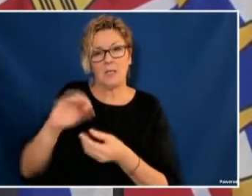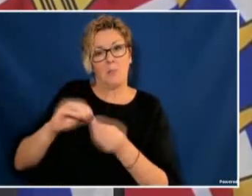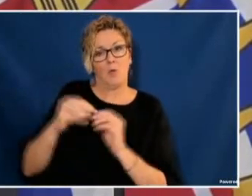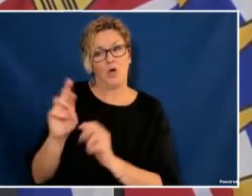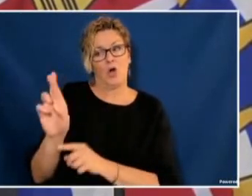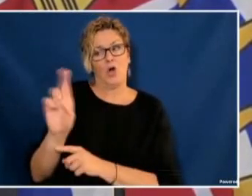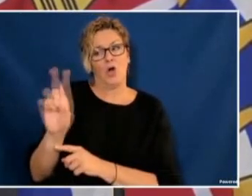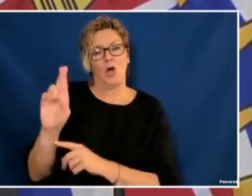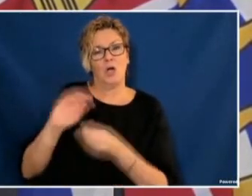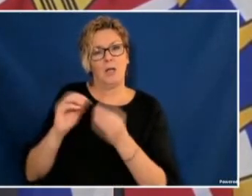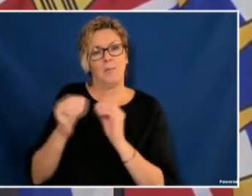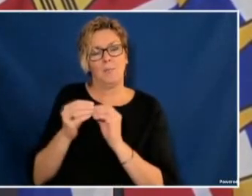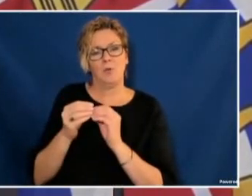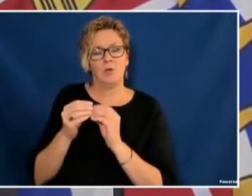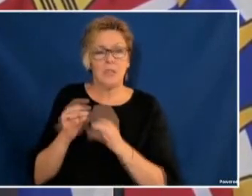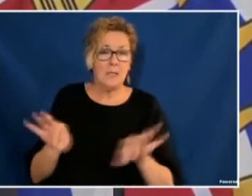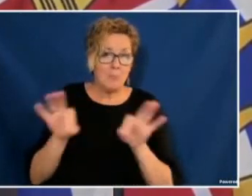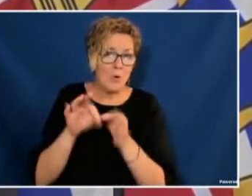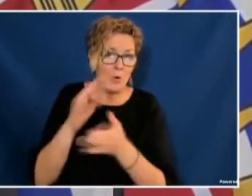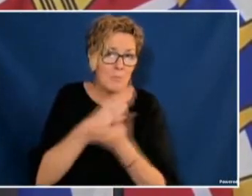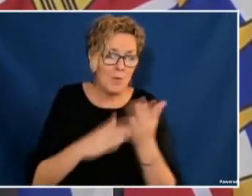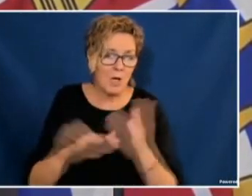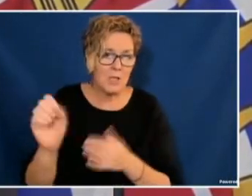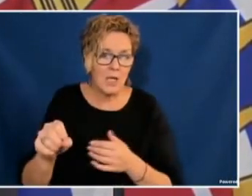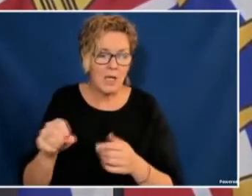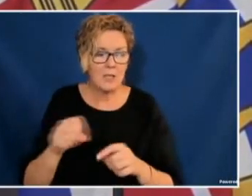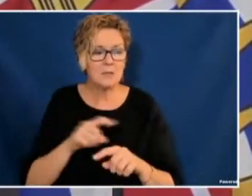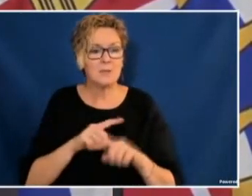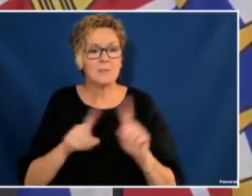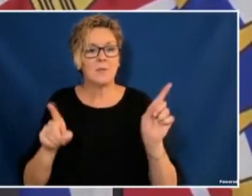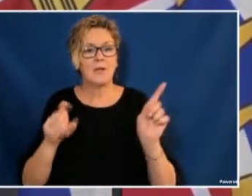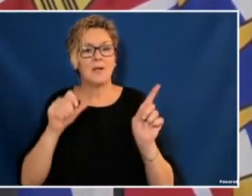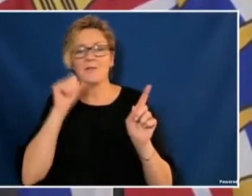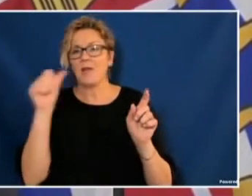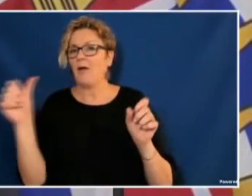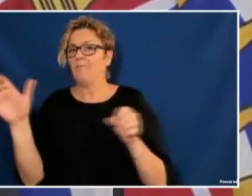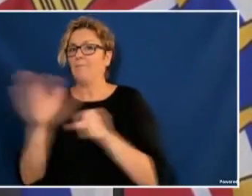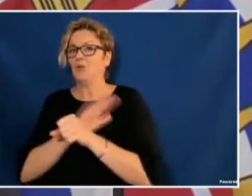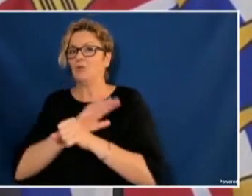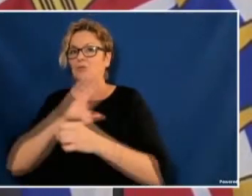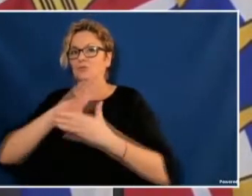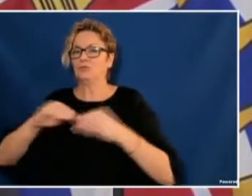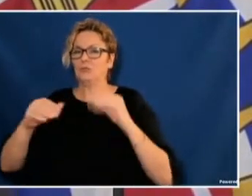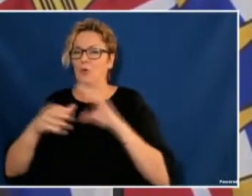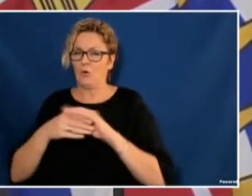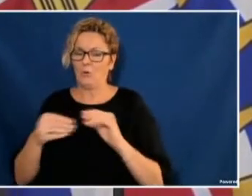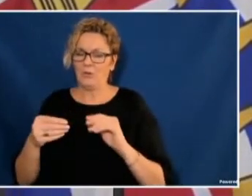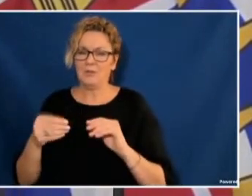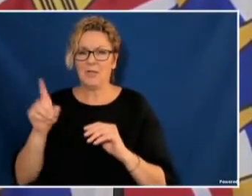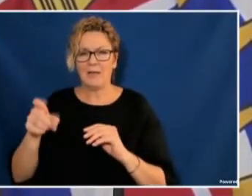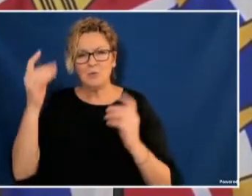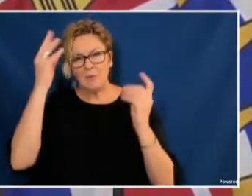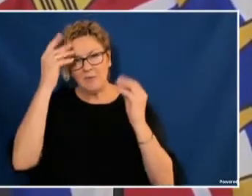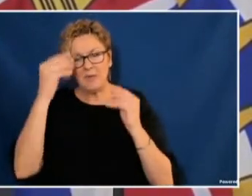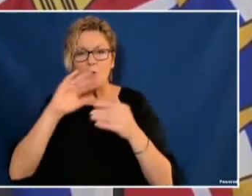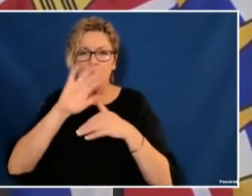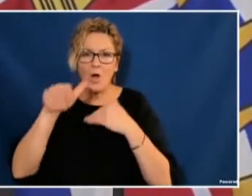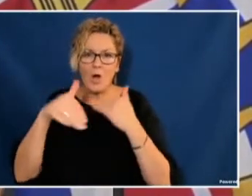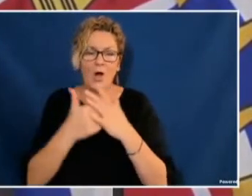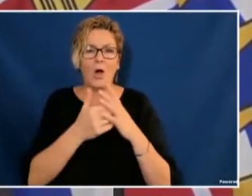have been so strong in supporting their communities to do the right thing and to carry on their